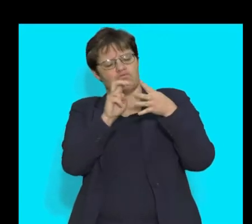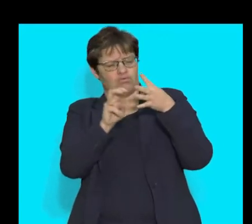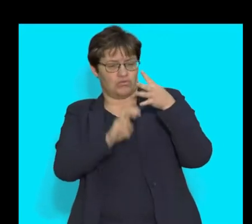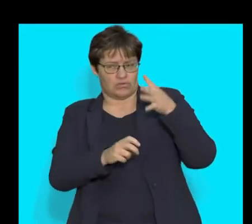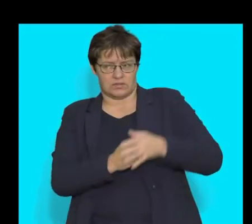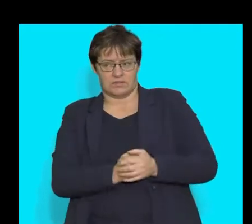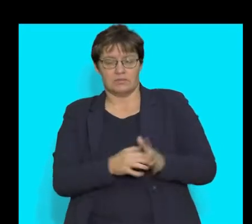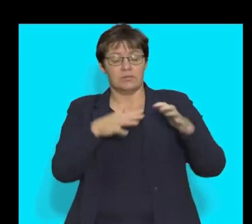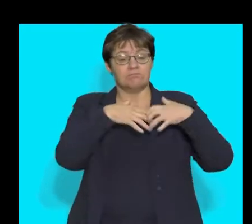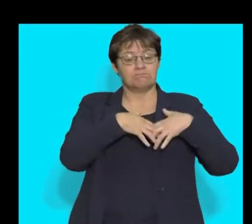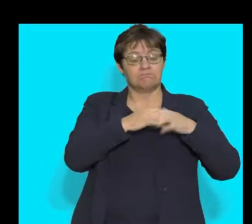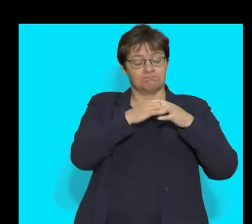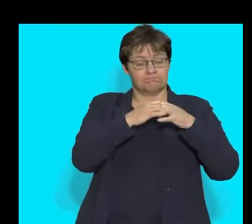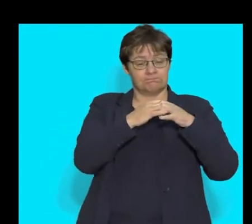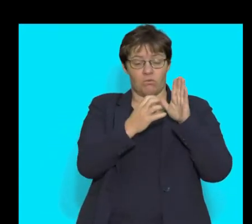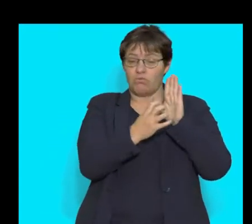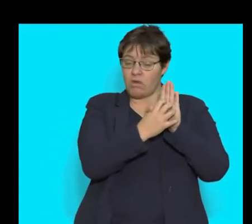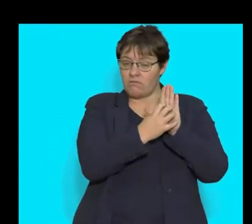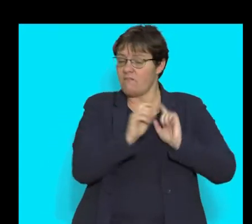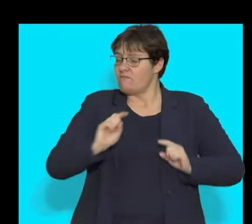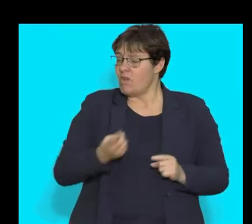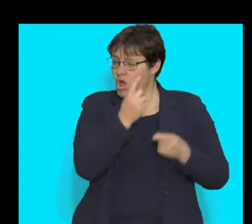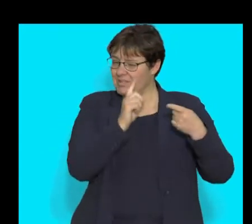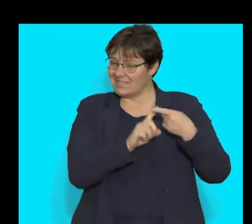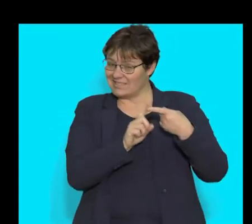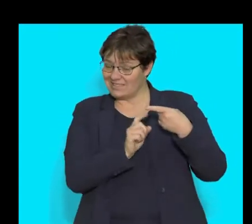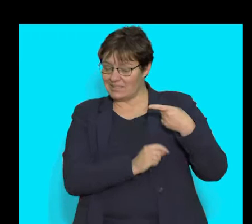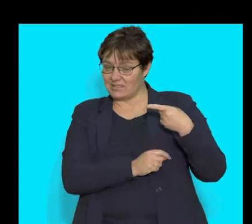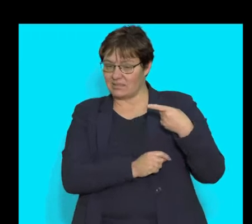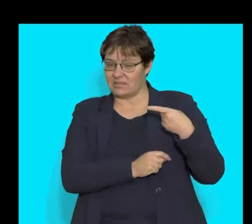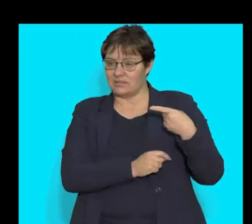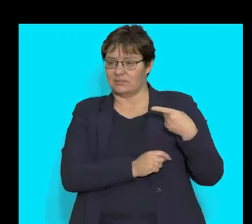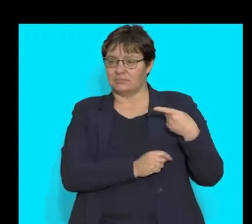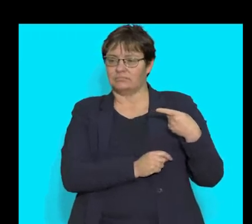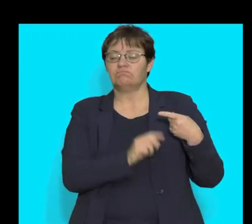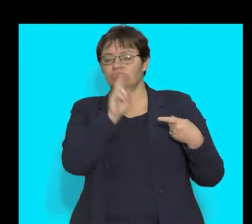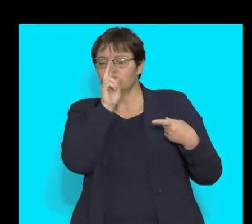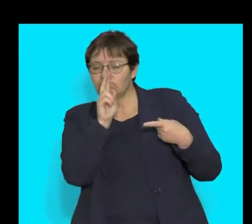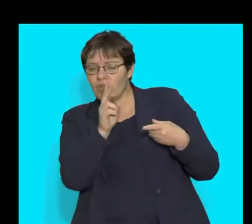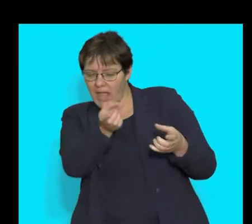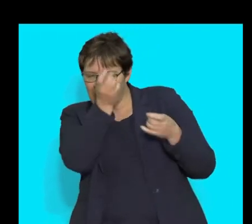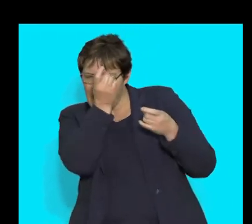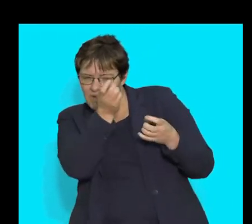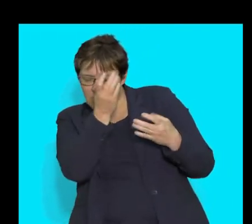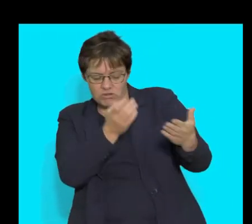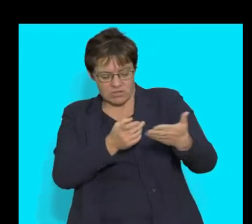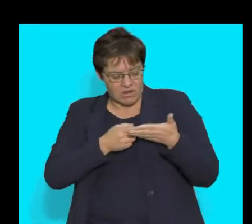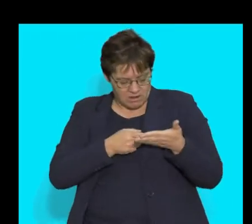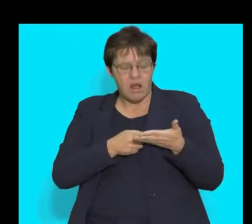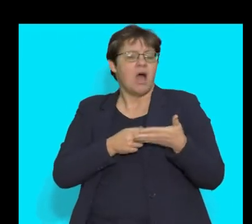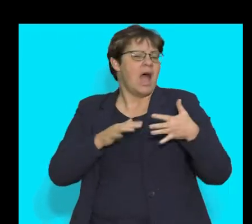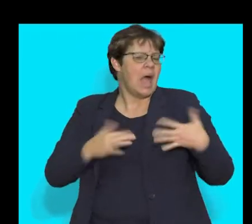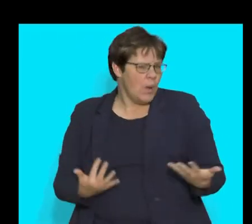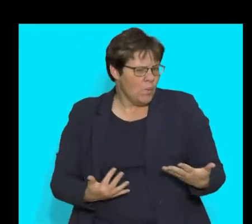So when you're drawing a graph, one of the first things you've got to do is you're going to look at the data. That will normally